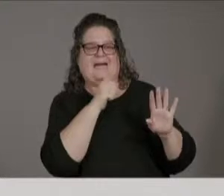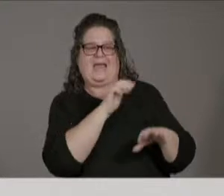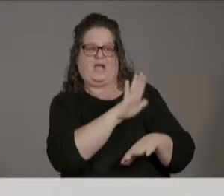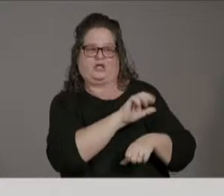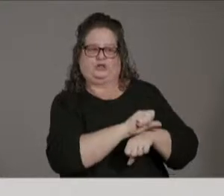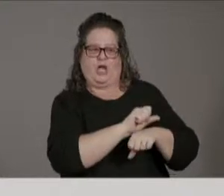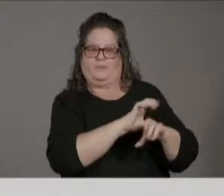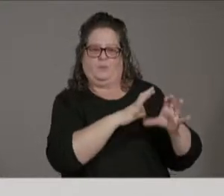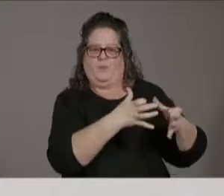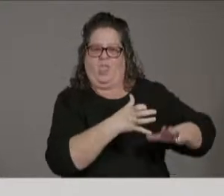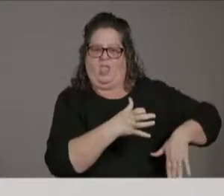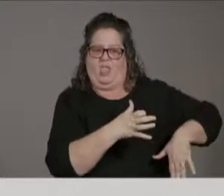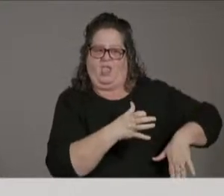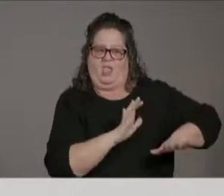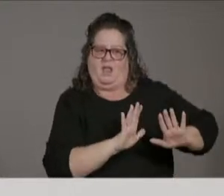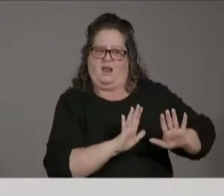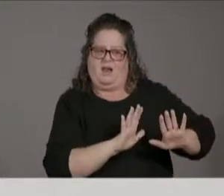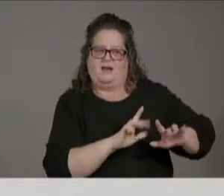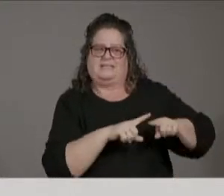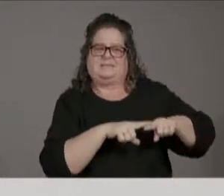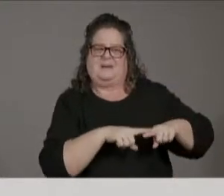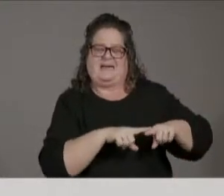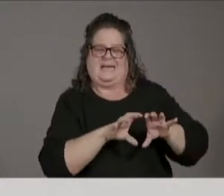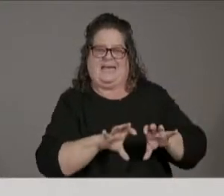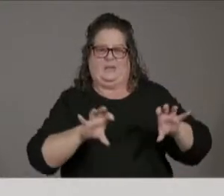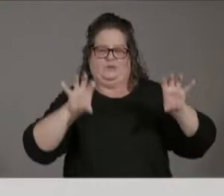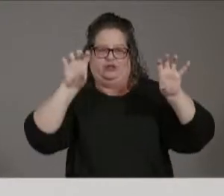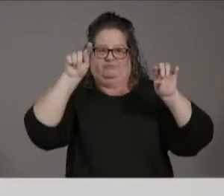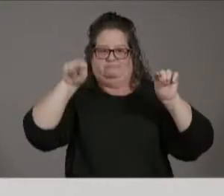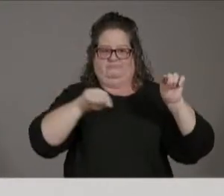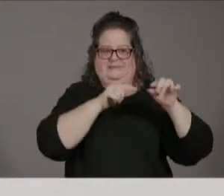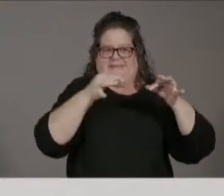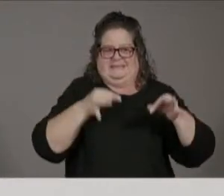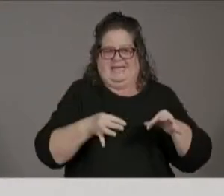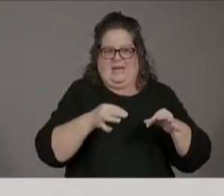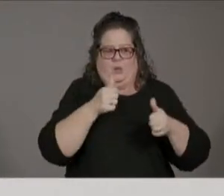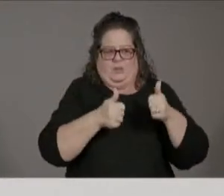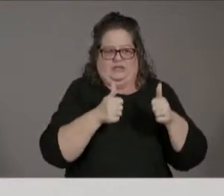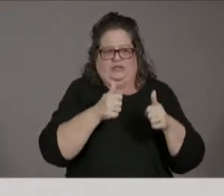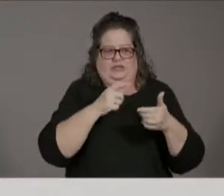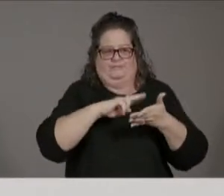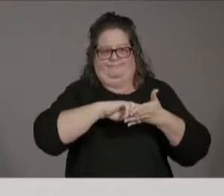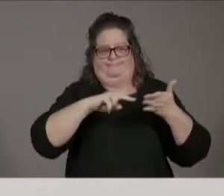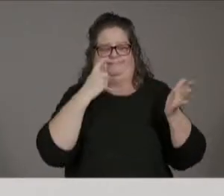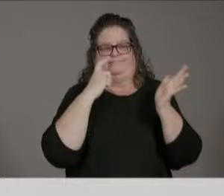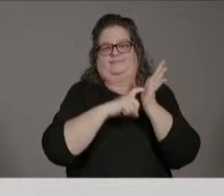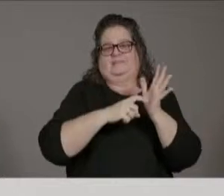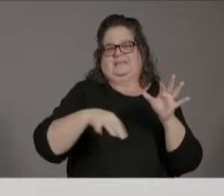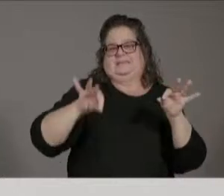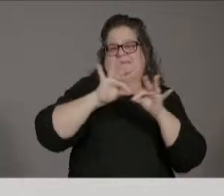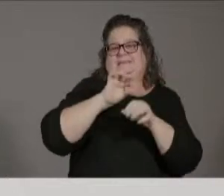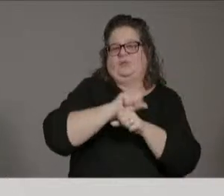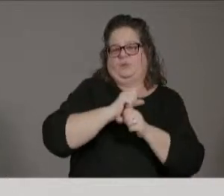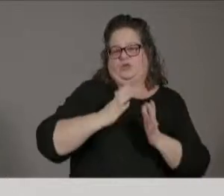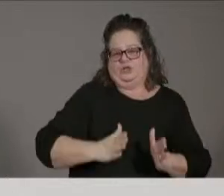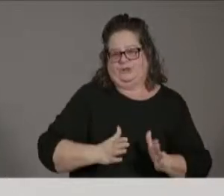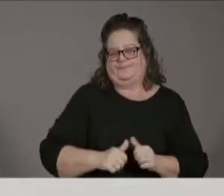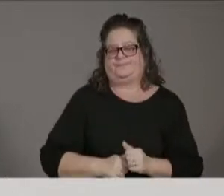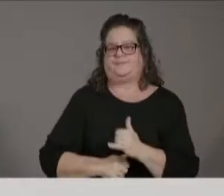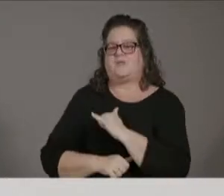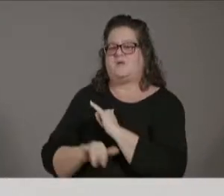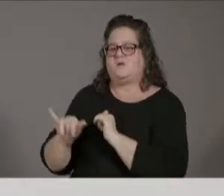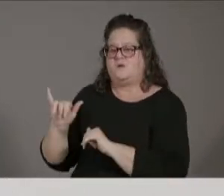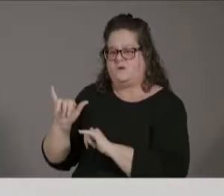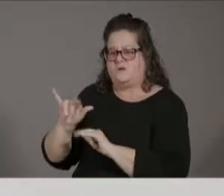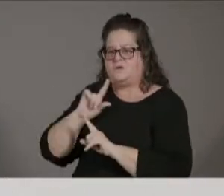as the priorities within their counties. Sure. So yeah, I guess on that note, speaking of prioritizations, I think